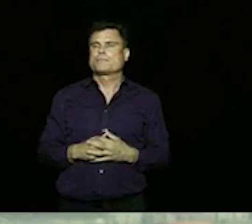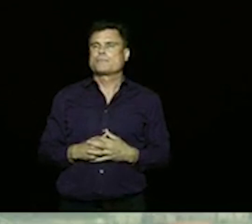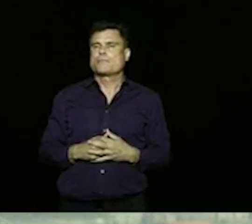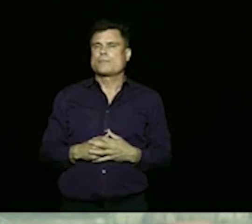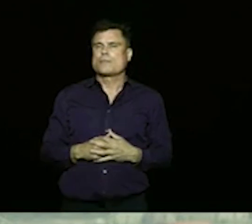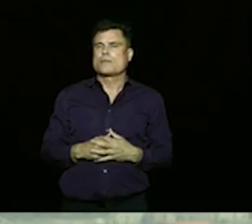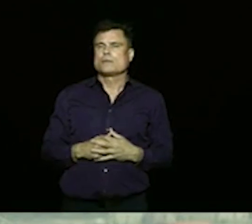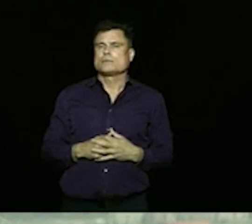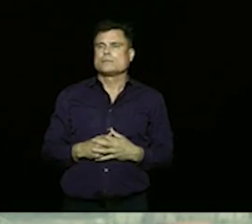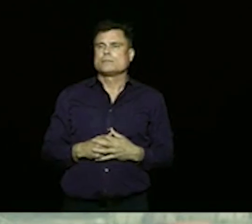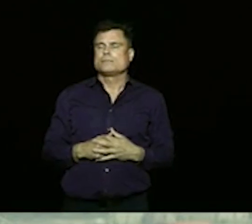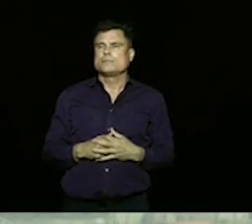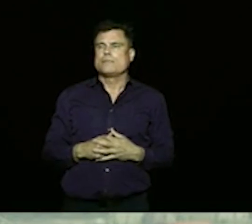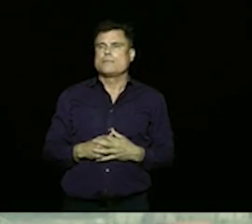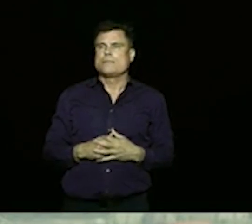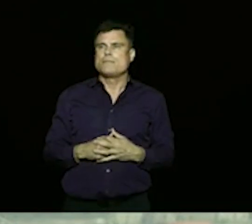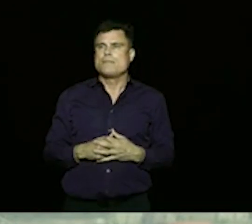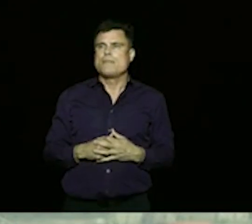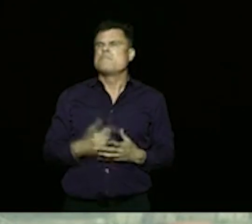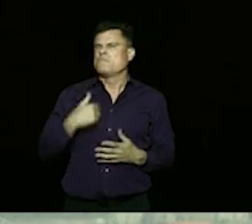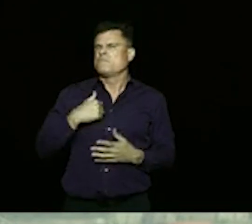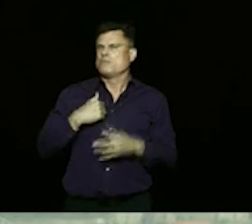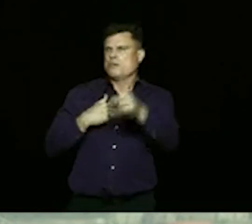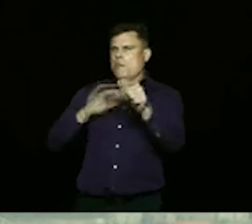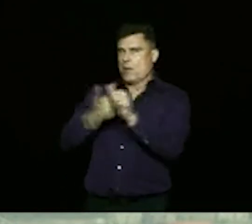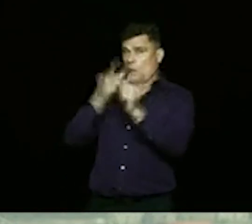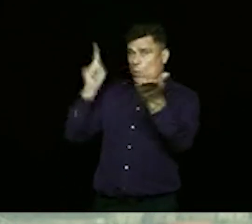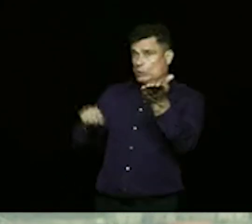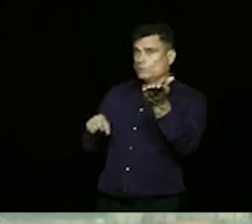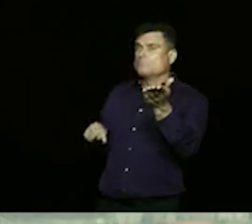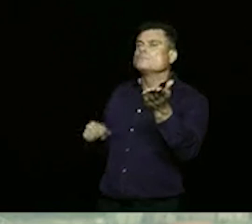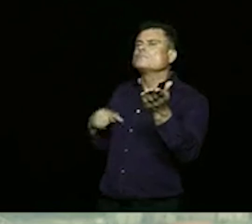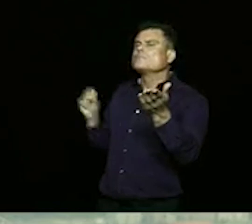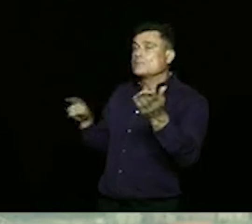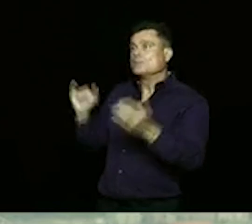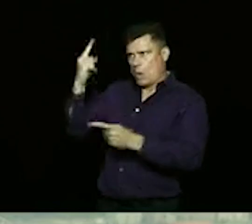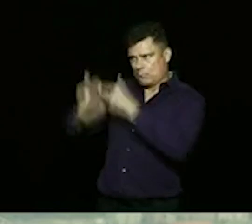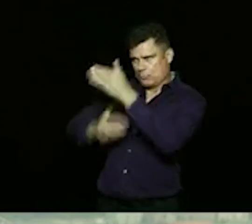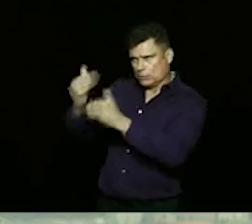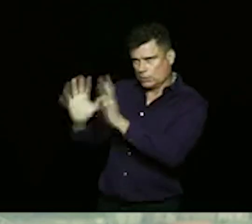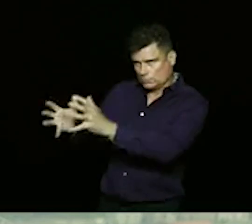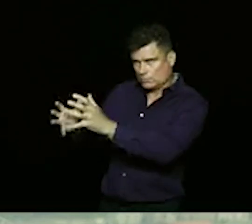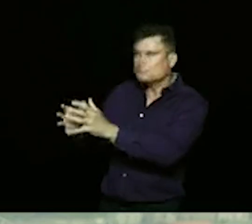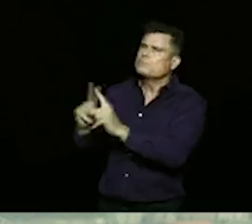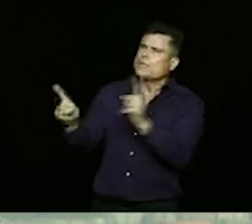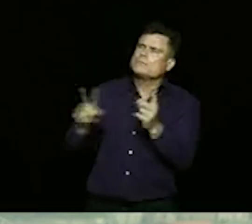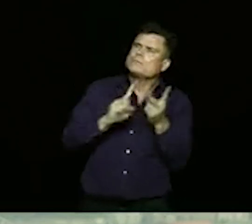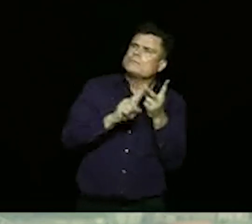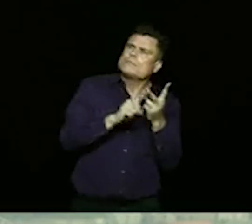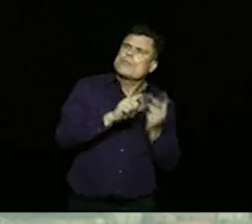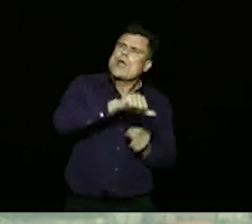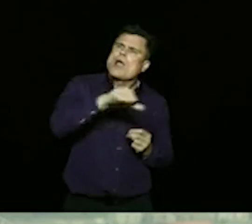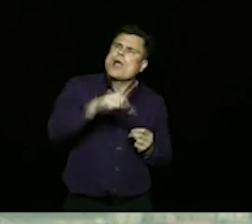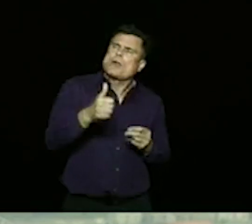investigation. Did the Deputy Minister do some pre-investigation to find out how